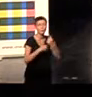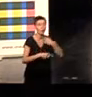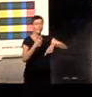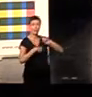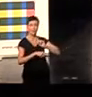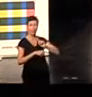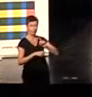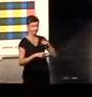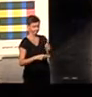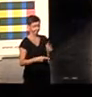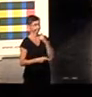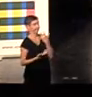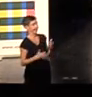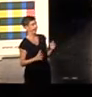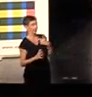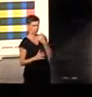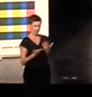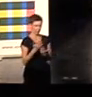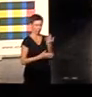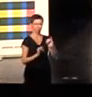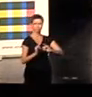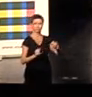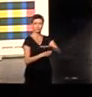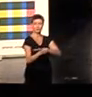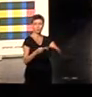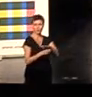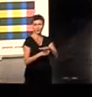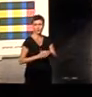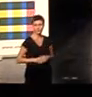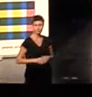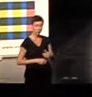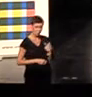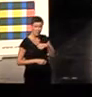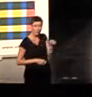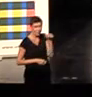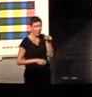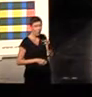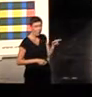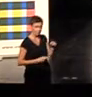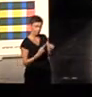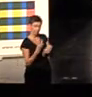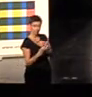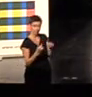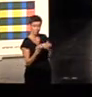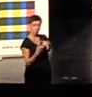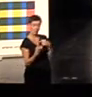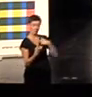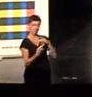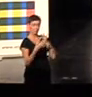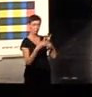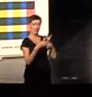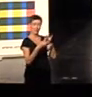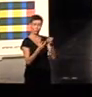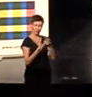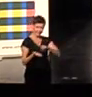met de een reverse ibl nieuw situation to know them one a relationship with